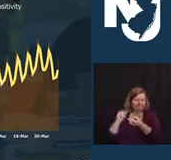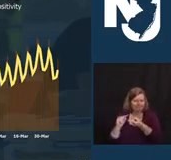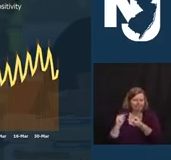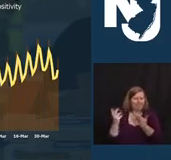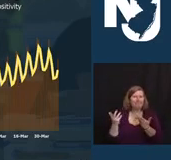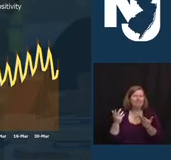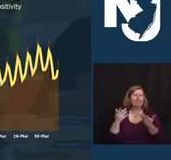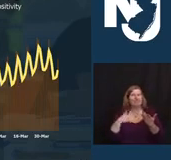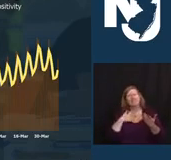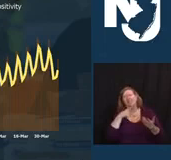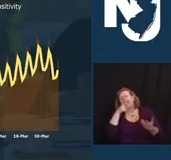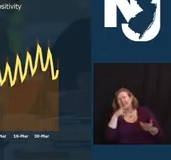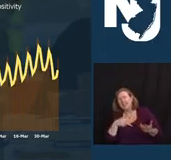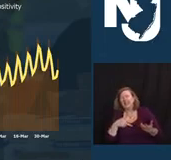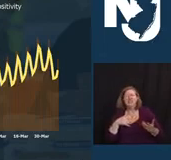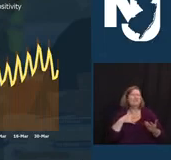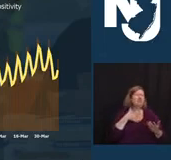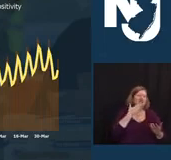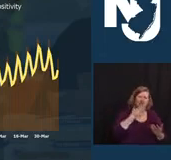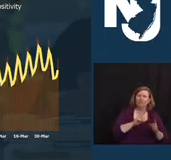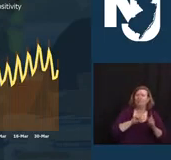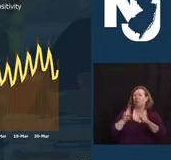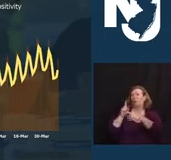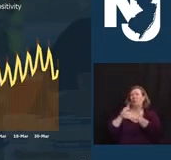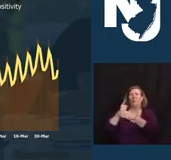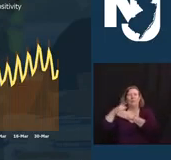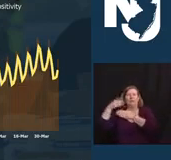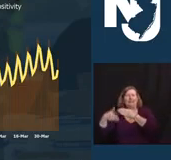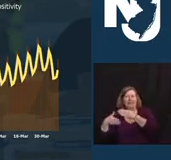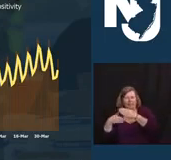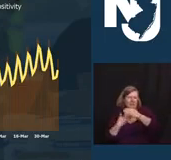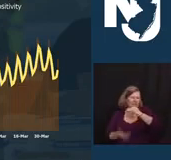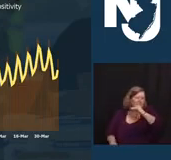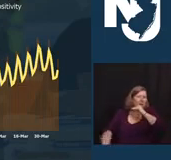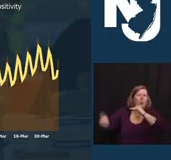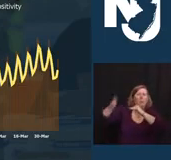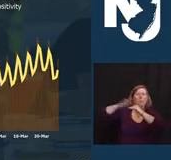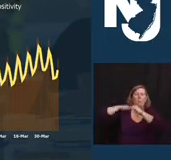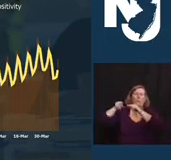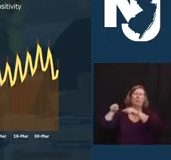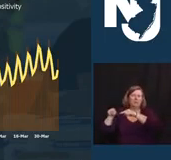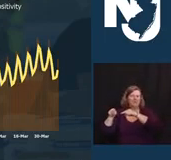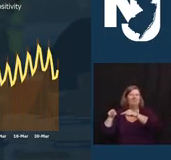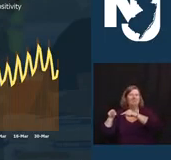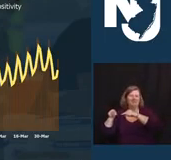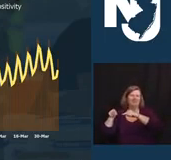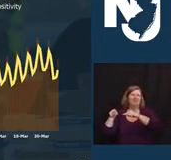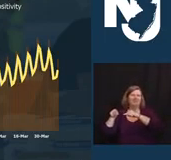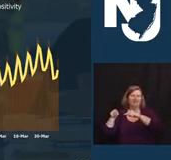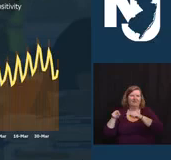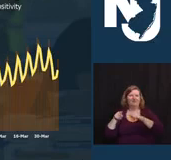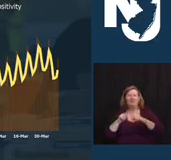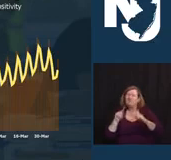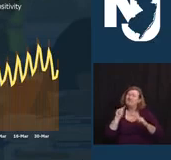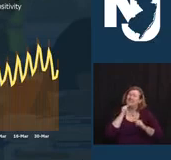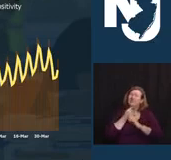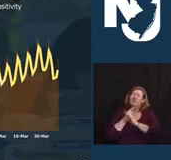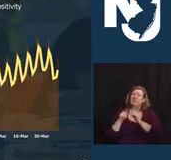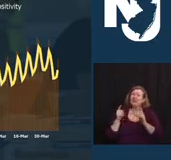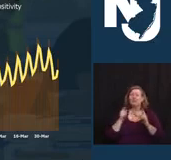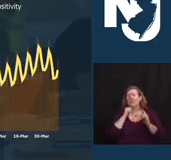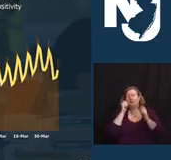well, it goes into the low double digits. We take it seriously, believe me, but that is not